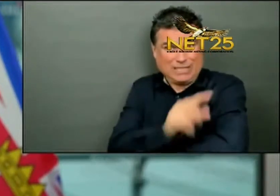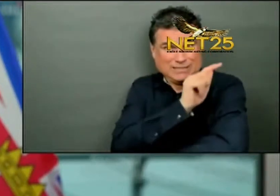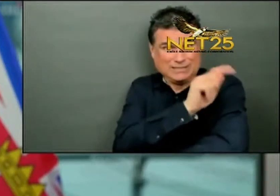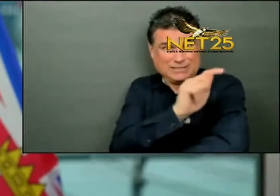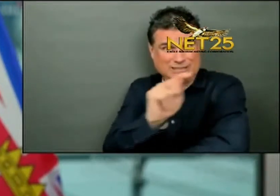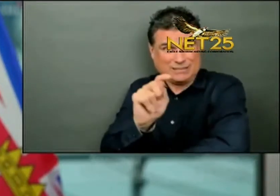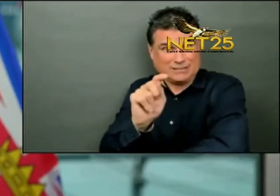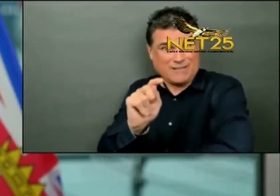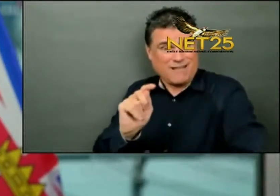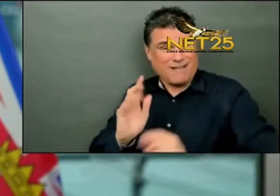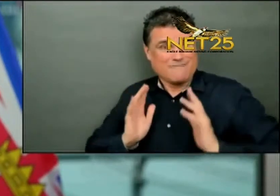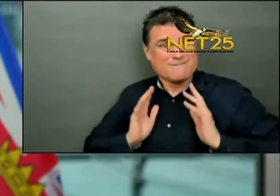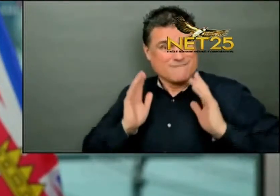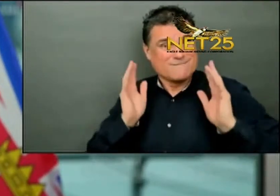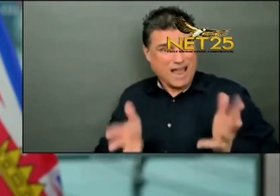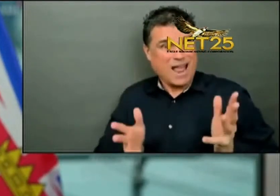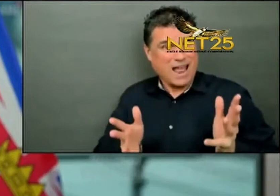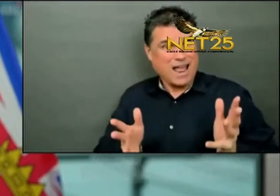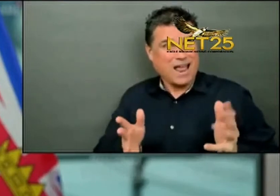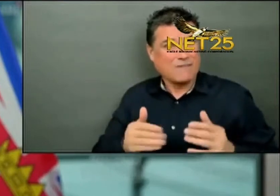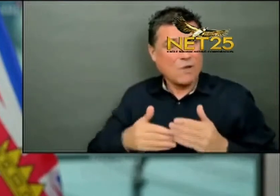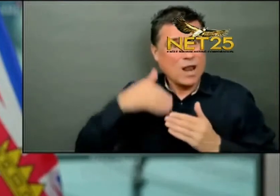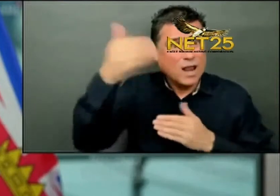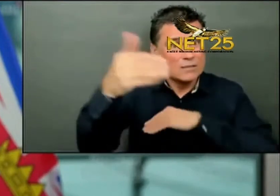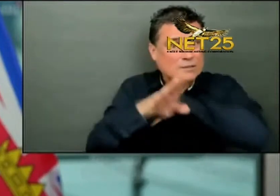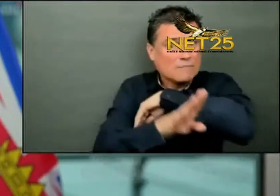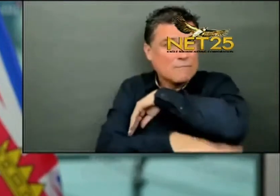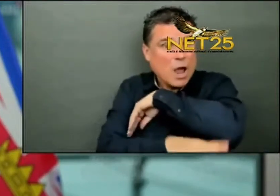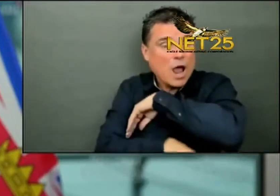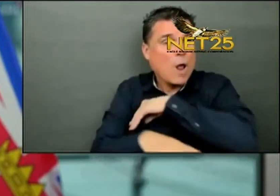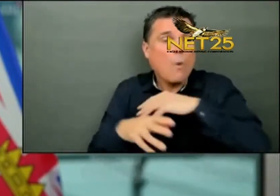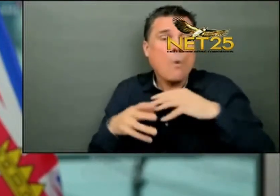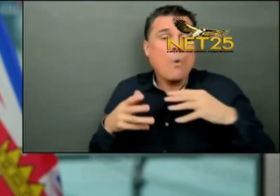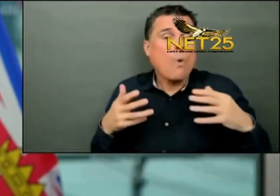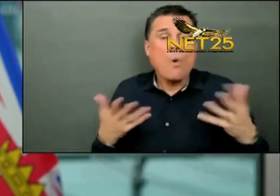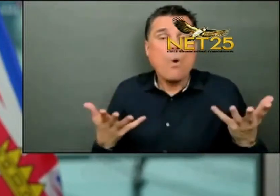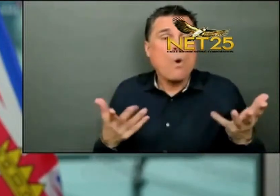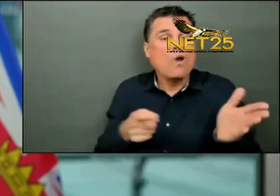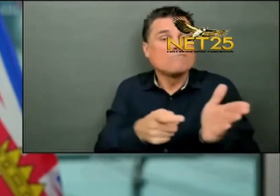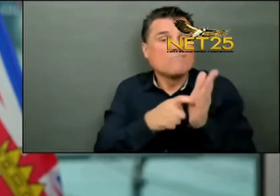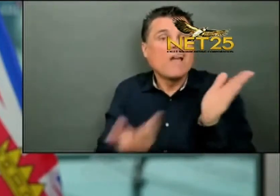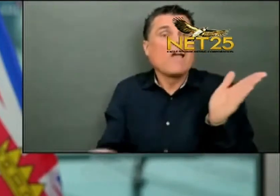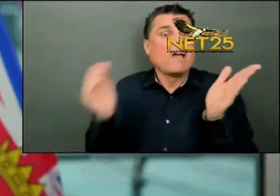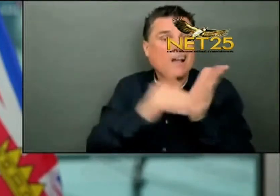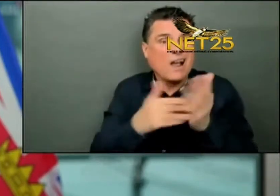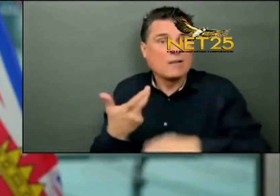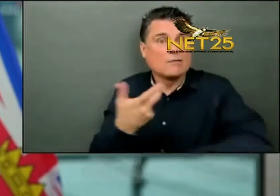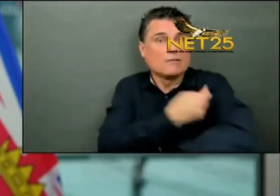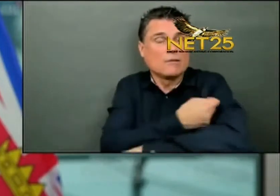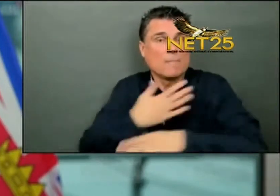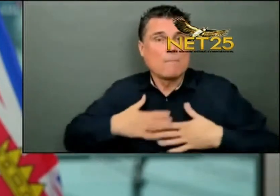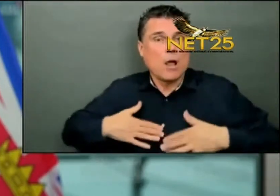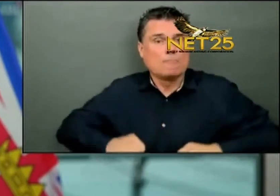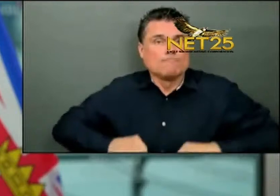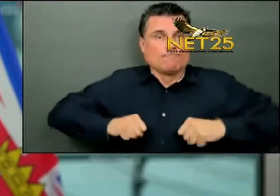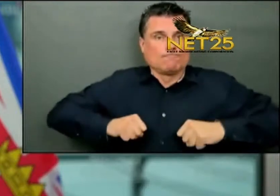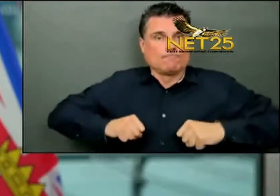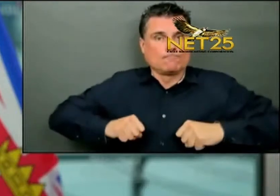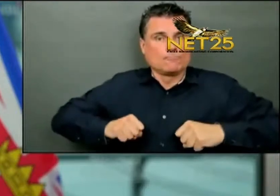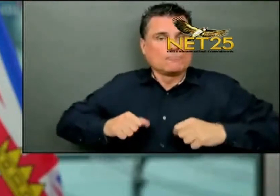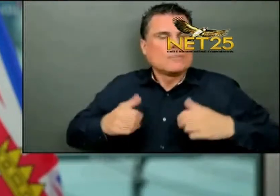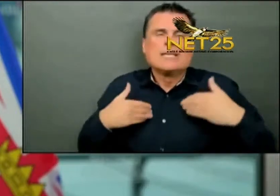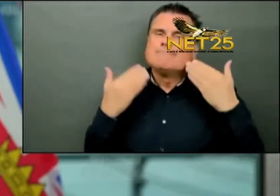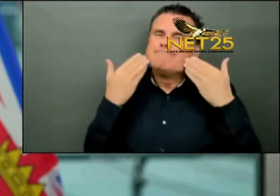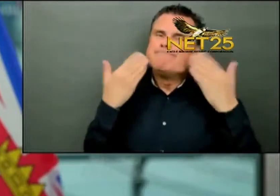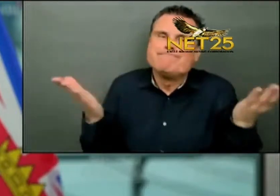year. We hope that that's not going to happen, that things will settle down as immunity increases. And it